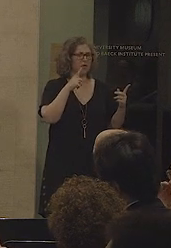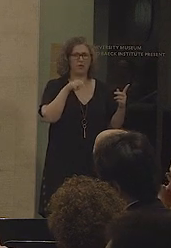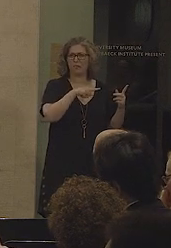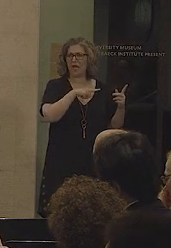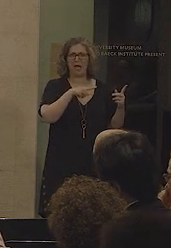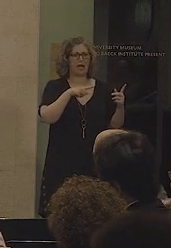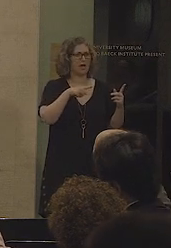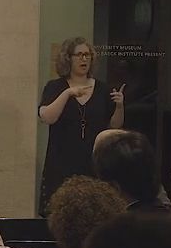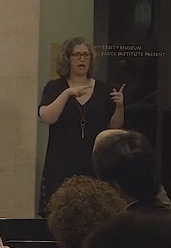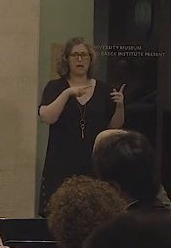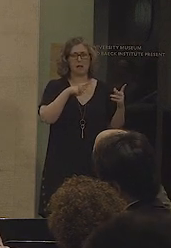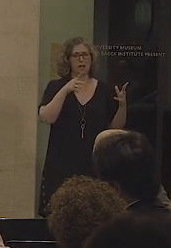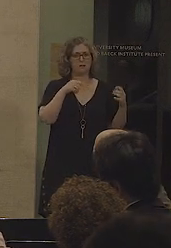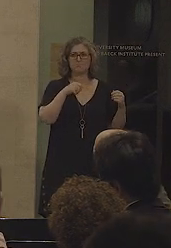drive